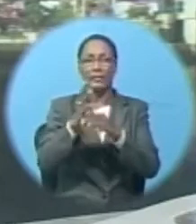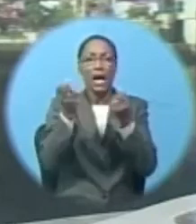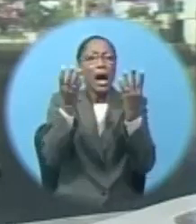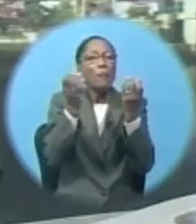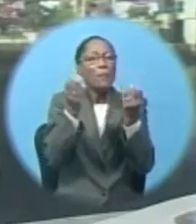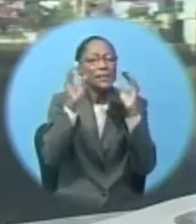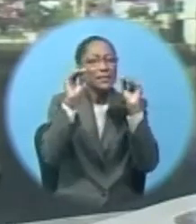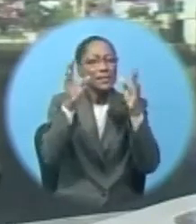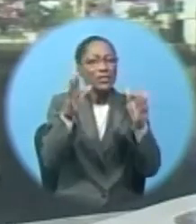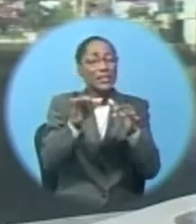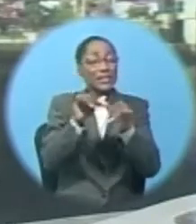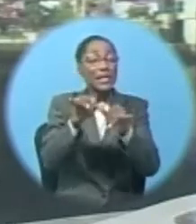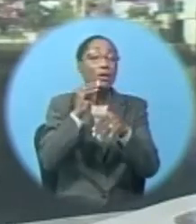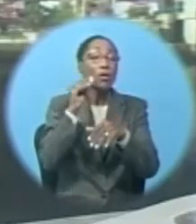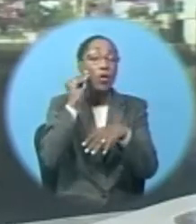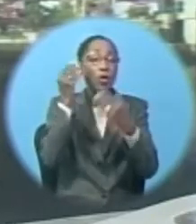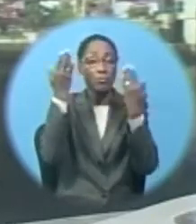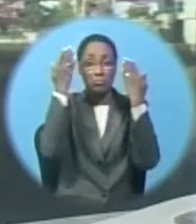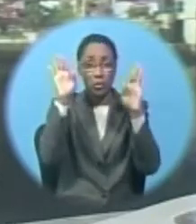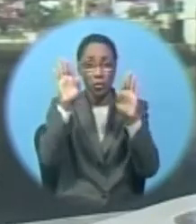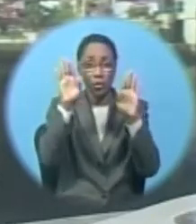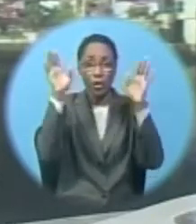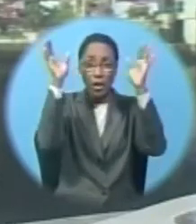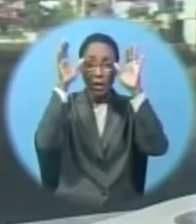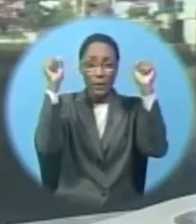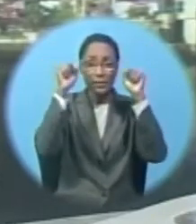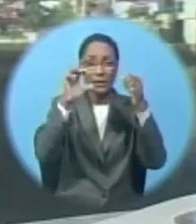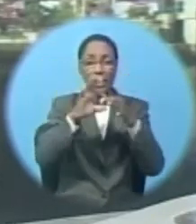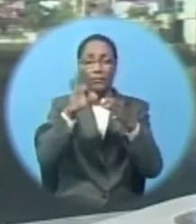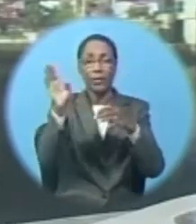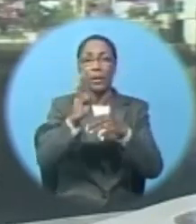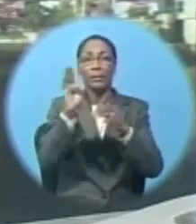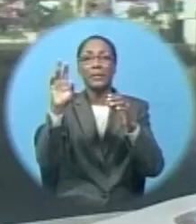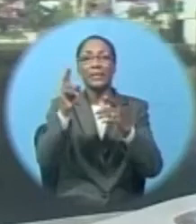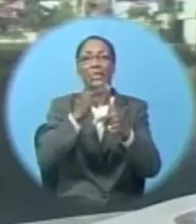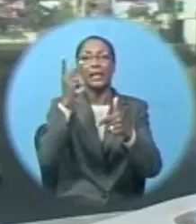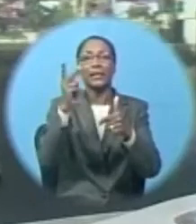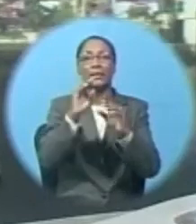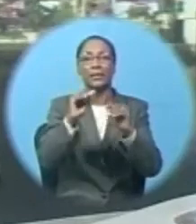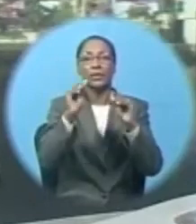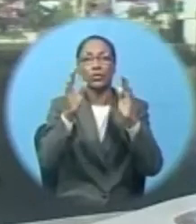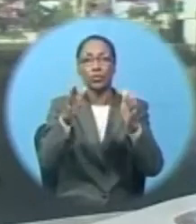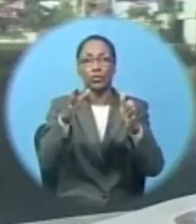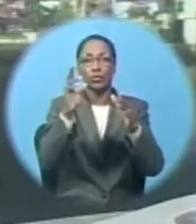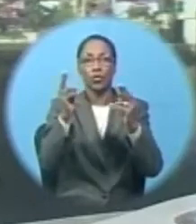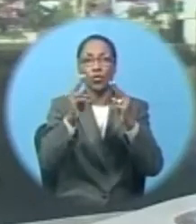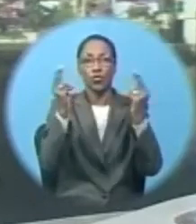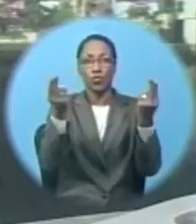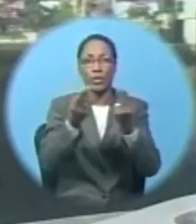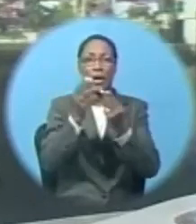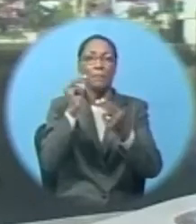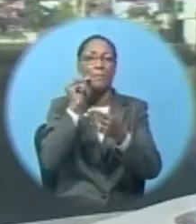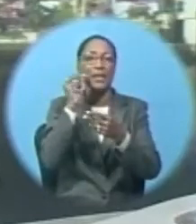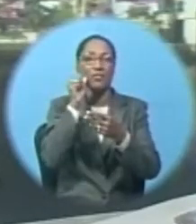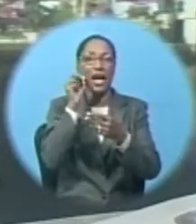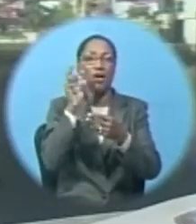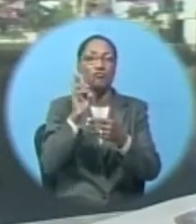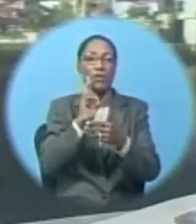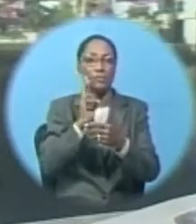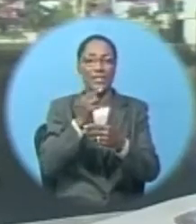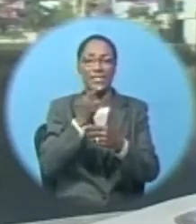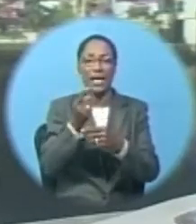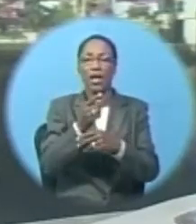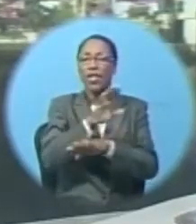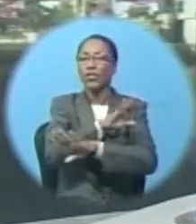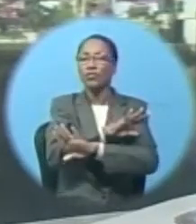be ascertained. President of the Barbados Secondary Teachers Union, Mary Ann Redmond, says they're not aware of any industrial